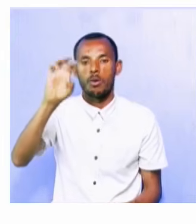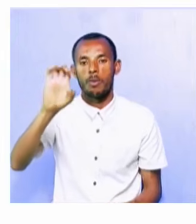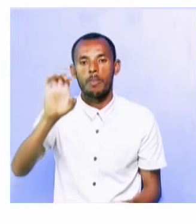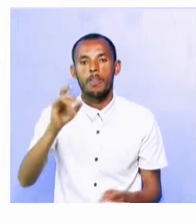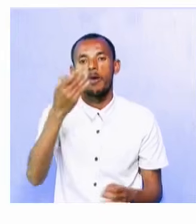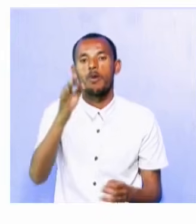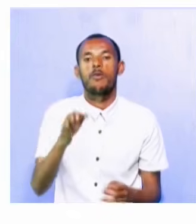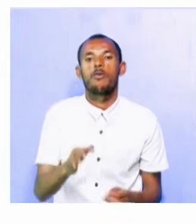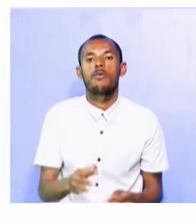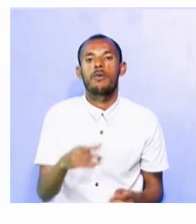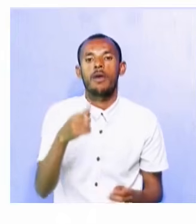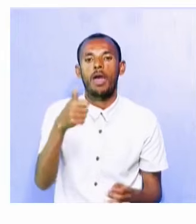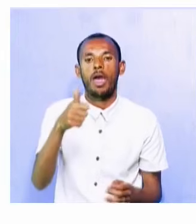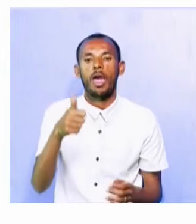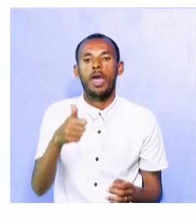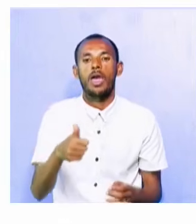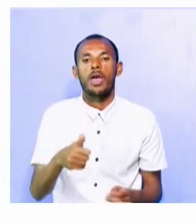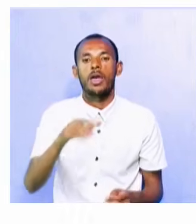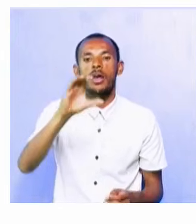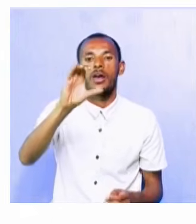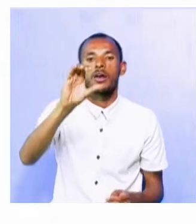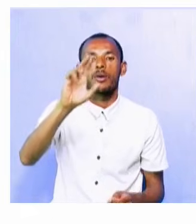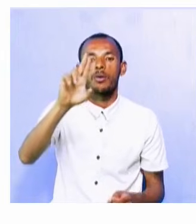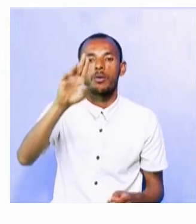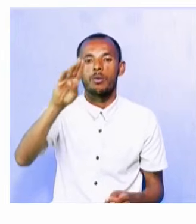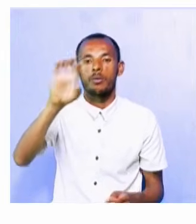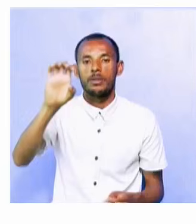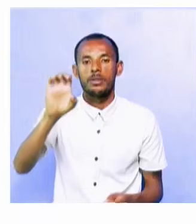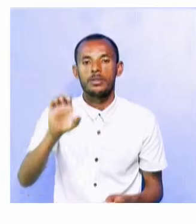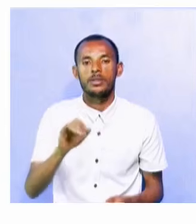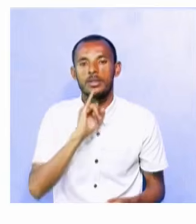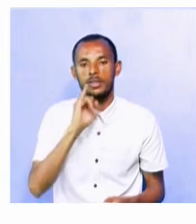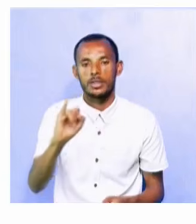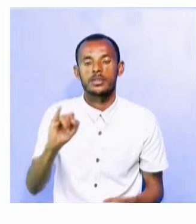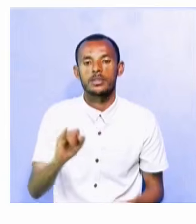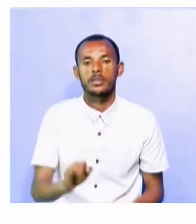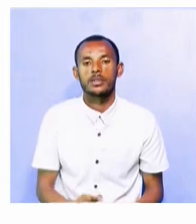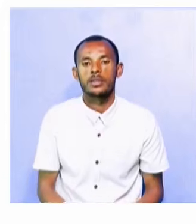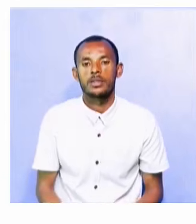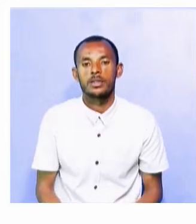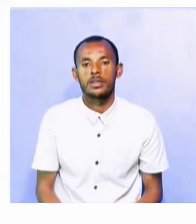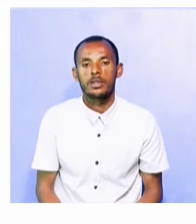a cube is, if the volume of a cube is